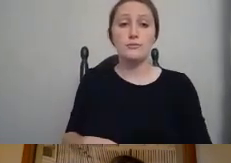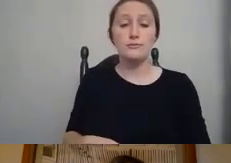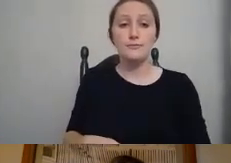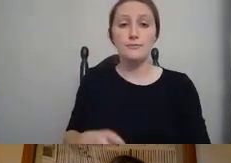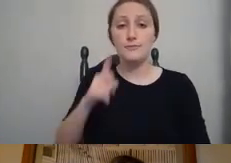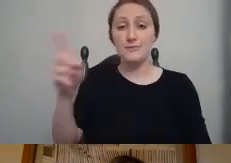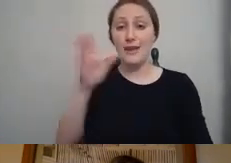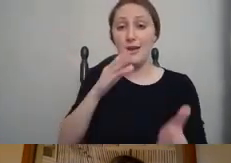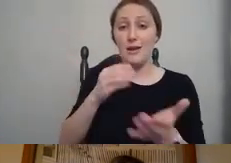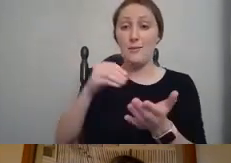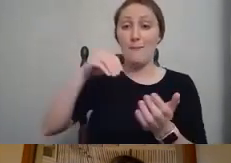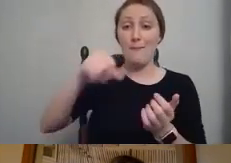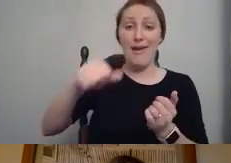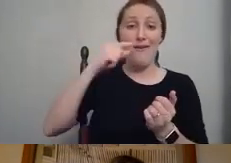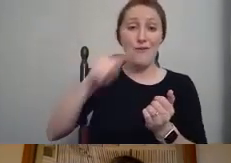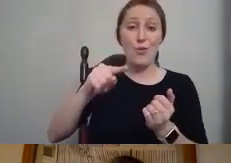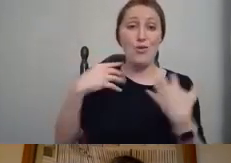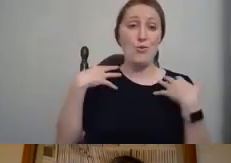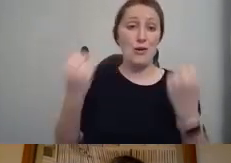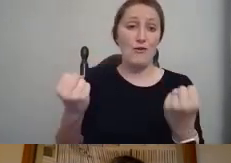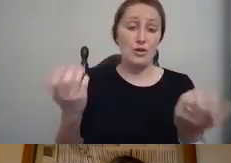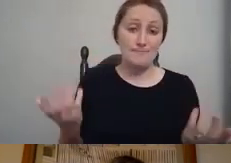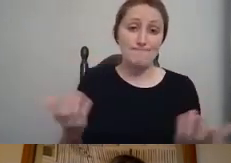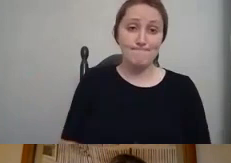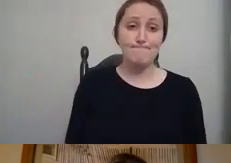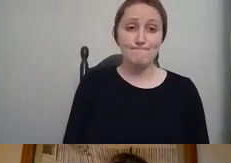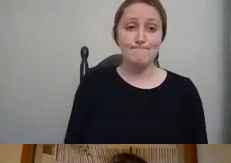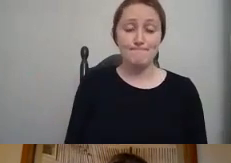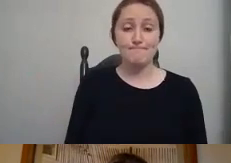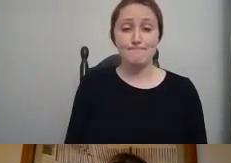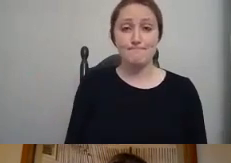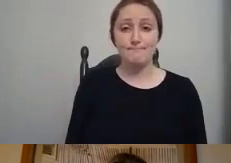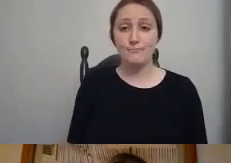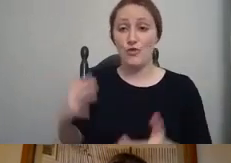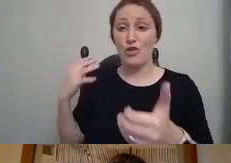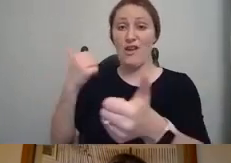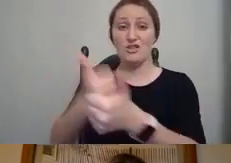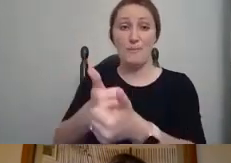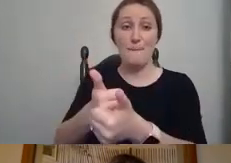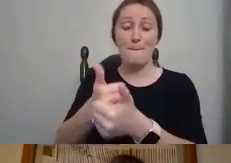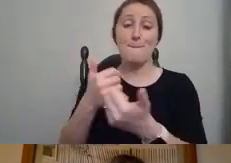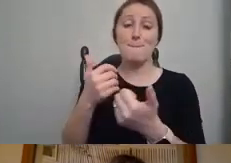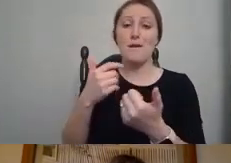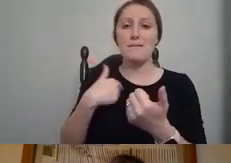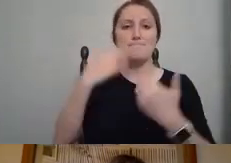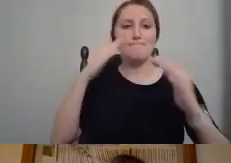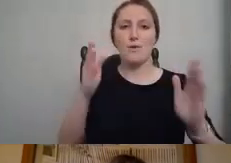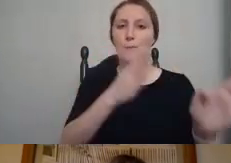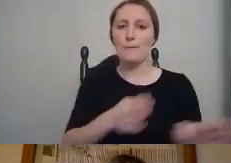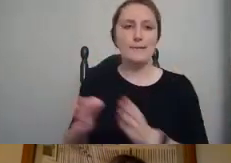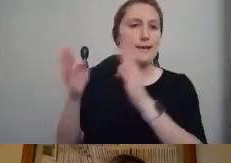fund the recovery that we need to recover. So I don't know. I would say, I don't know what the plans are, but